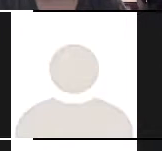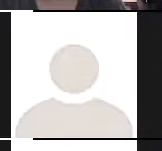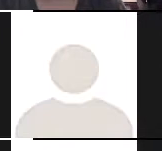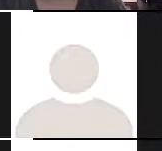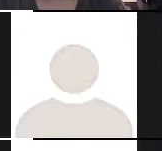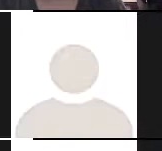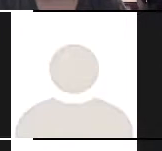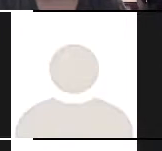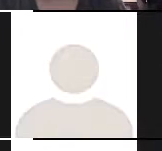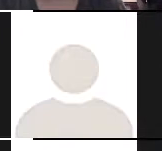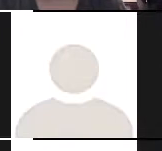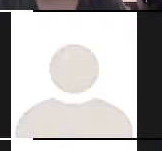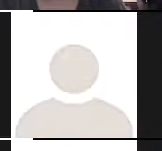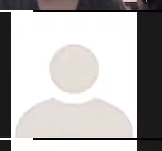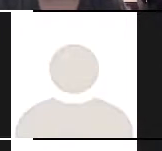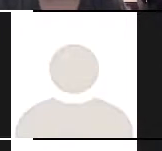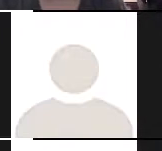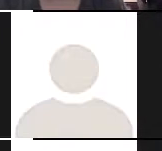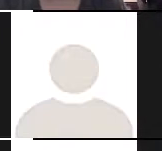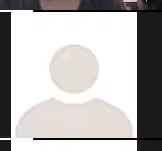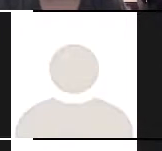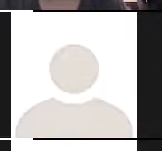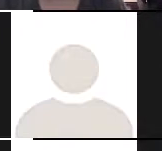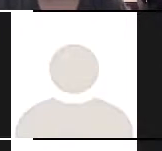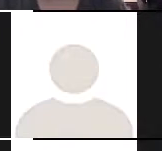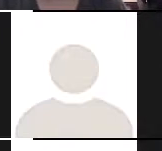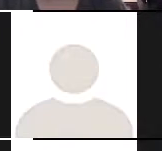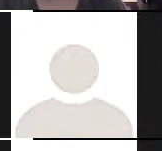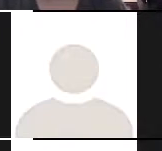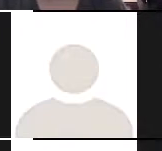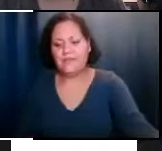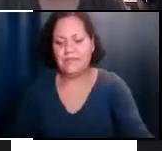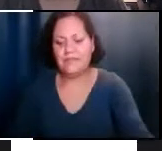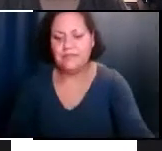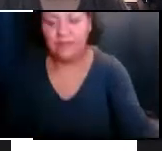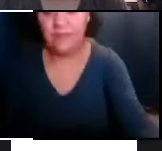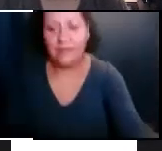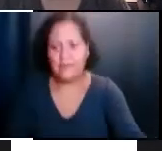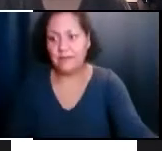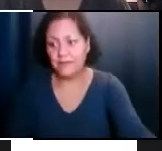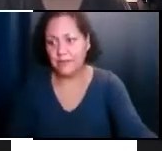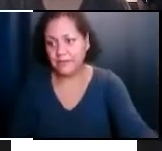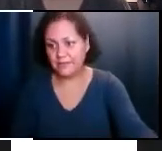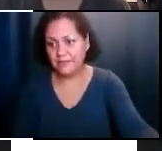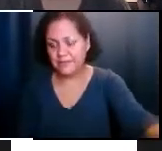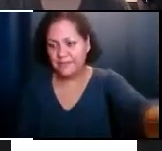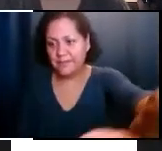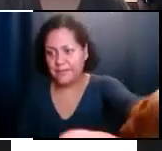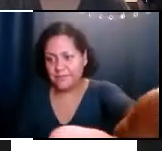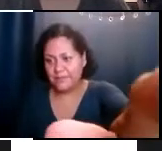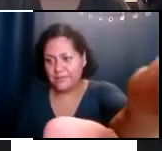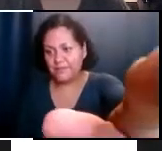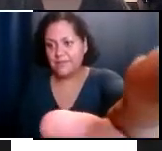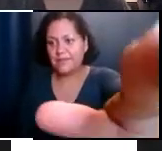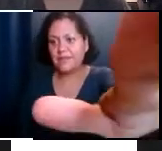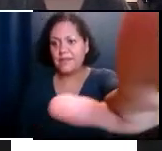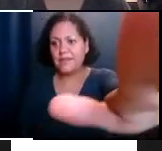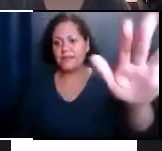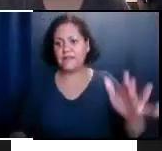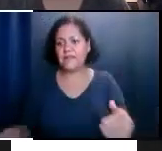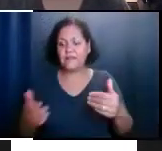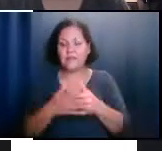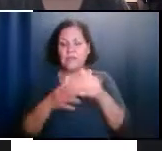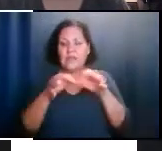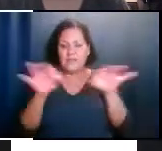and she's signing for those who need it. And we have also, I think, this new capability of captioning